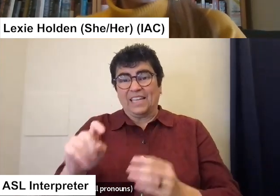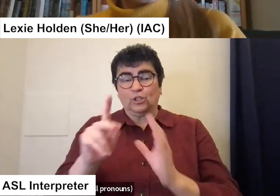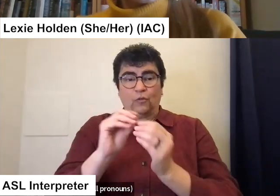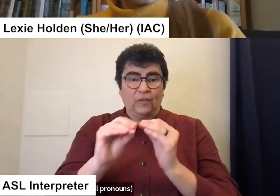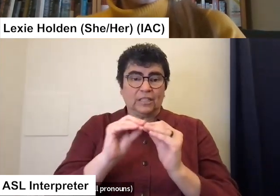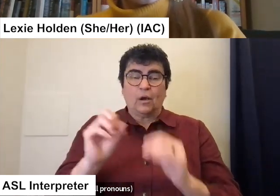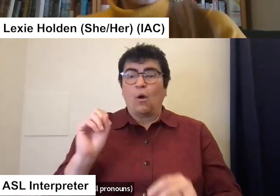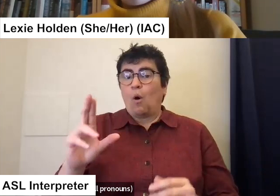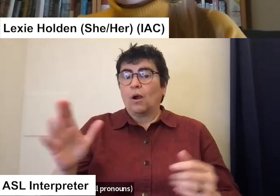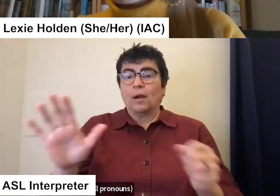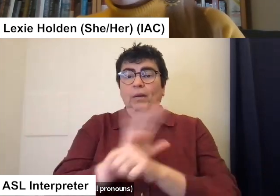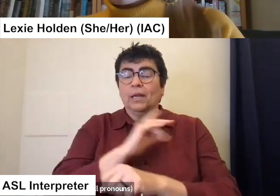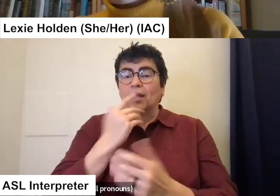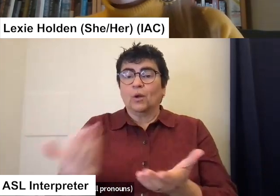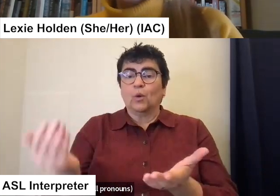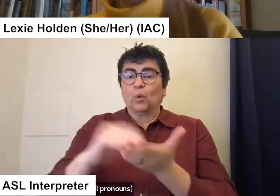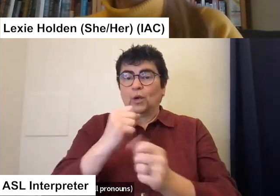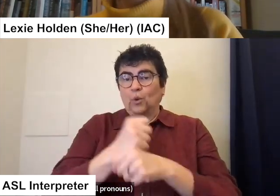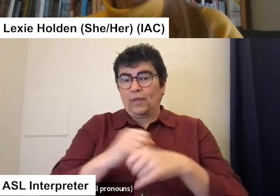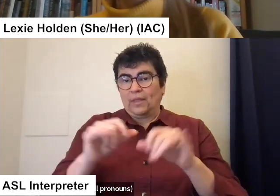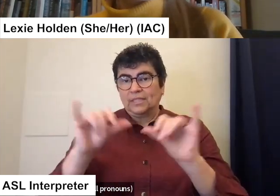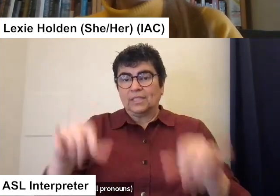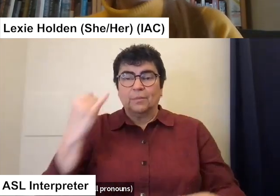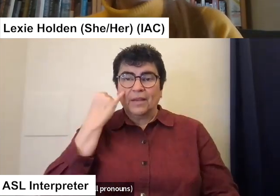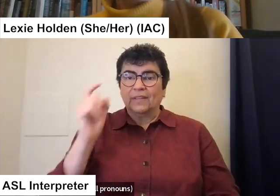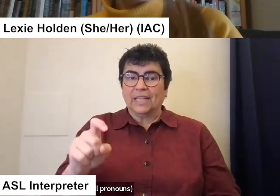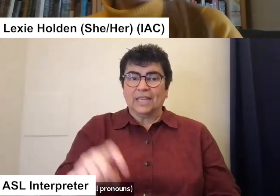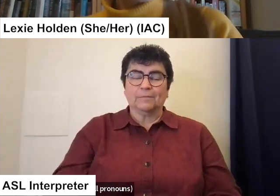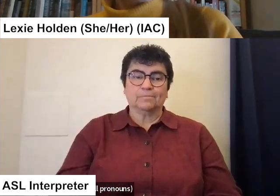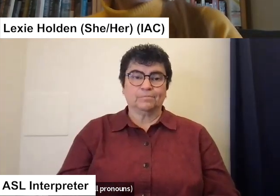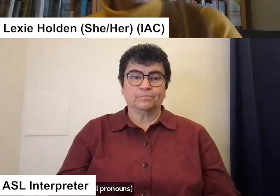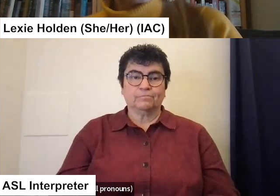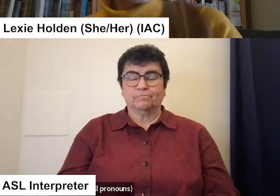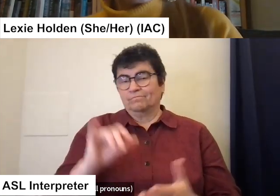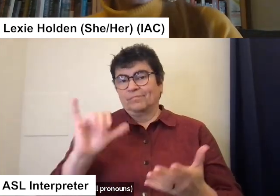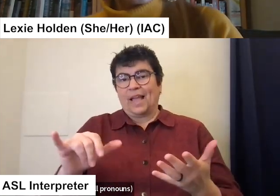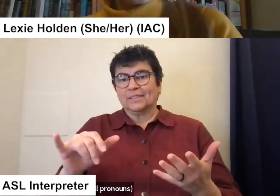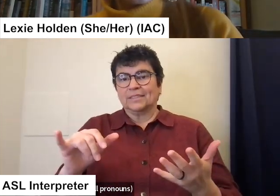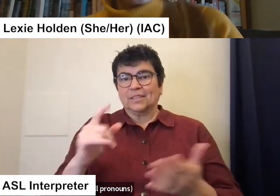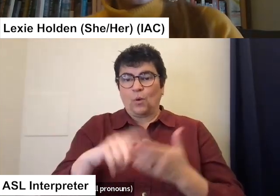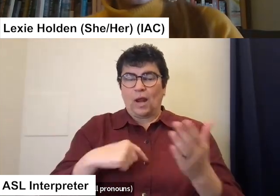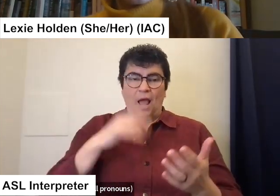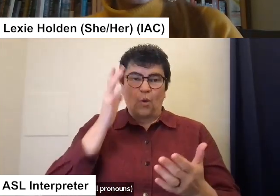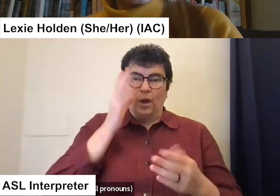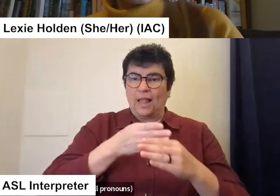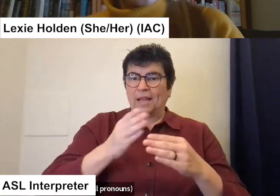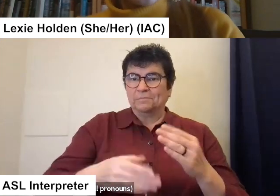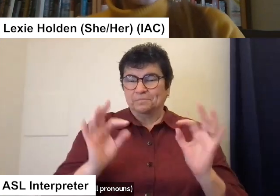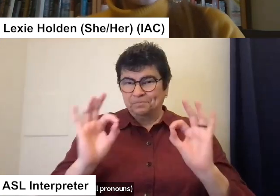or completely recreating the system if need be. And so that's just what I will end